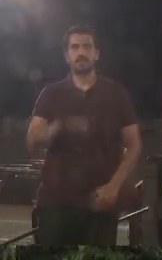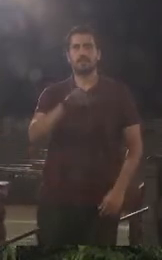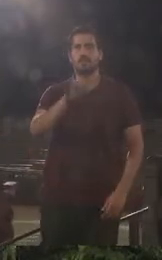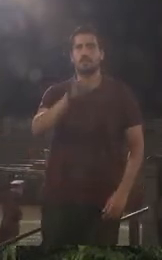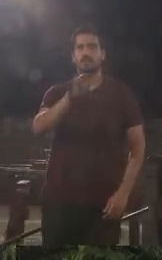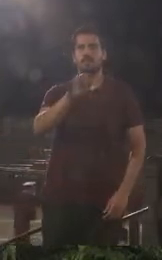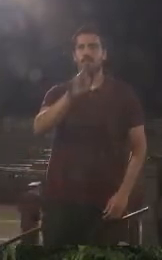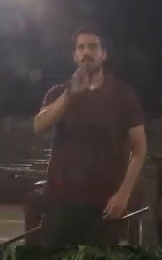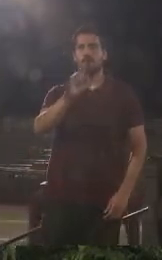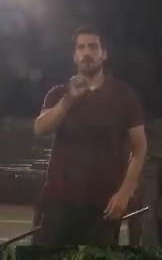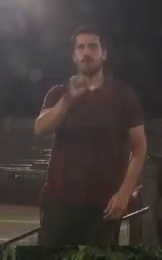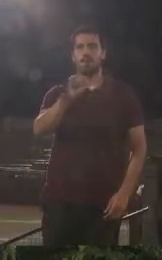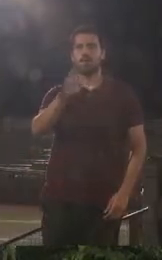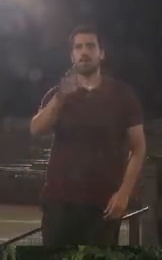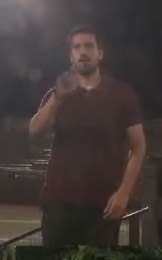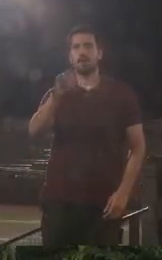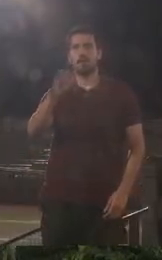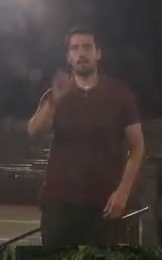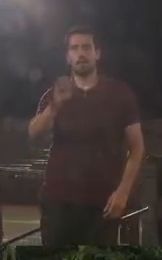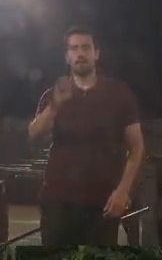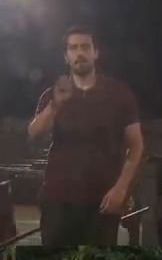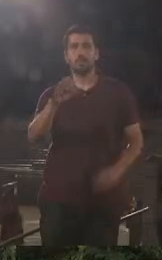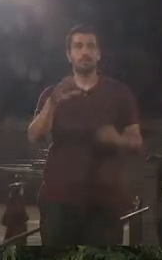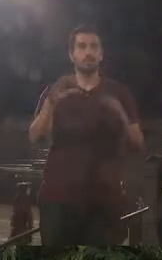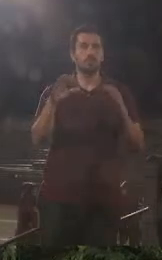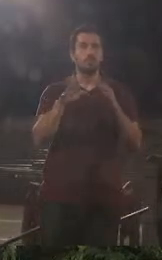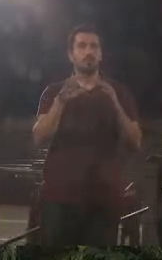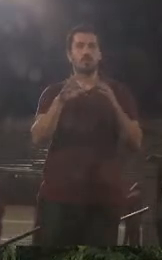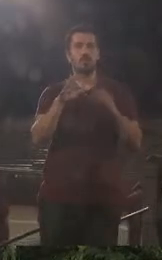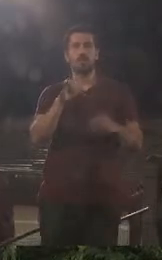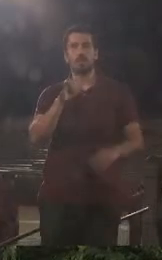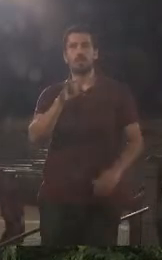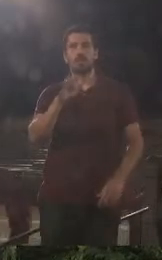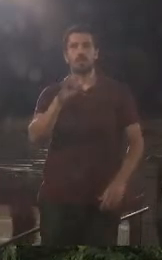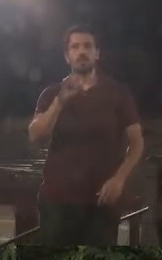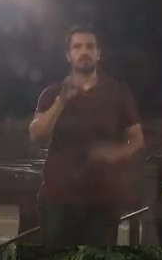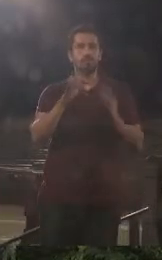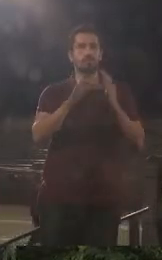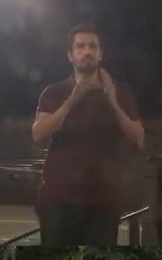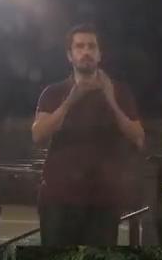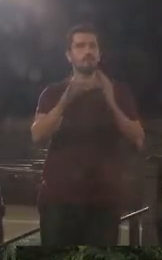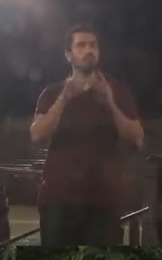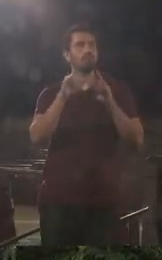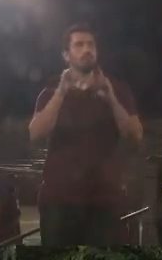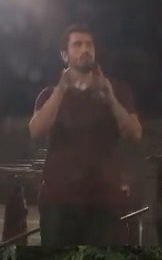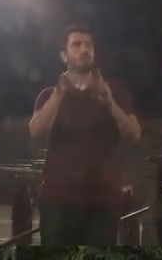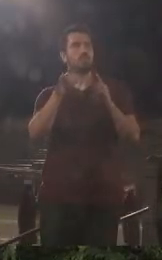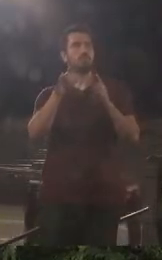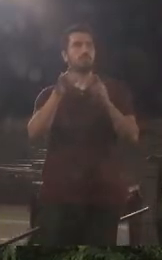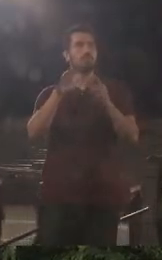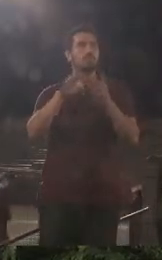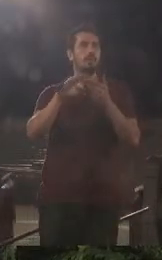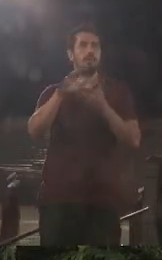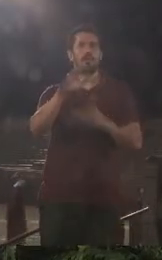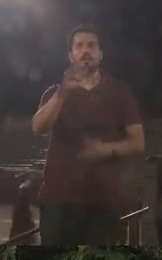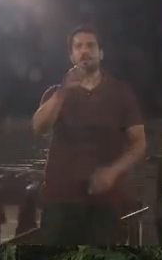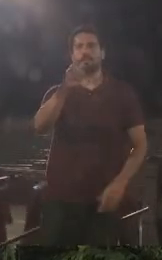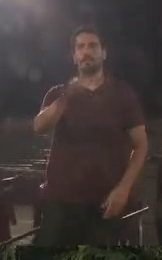Omarion Deshaun Clay earned certification in Autodesk Revit and will be attending Prairie View A&M